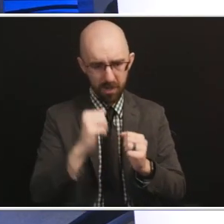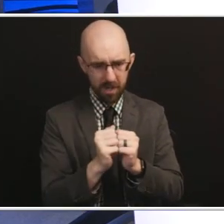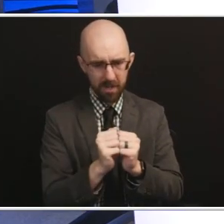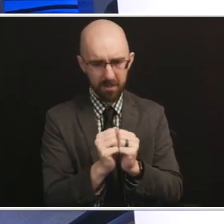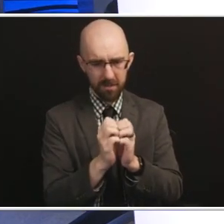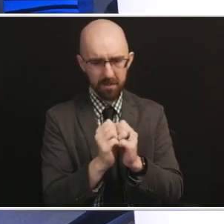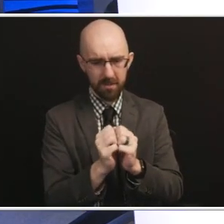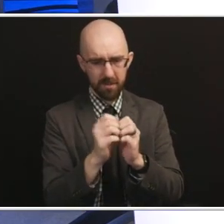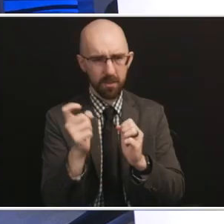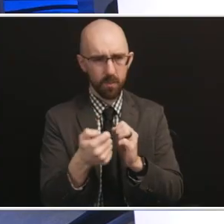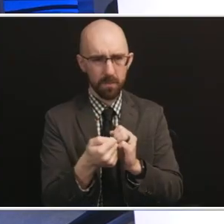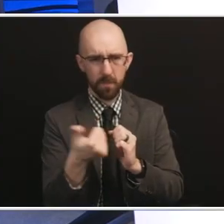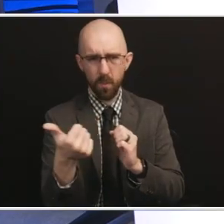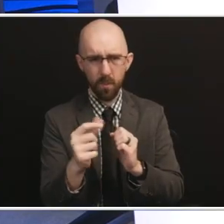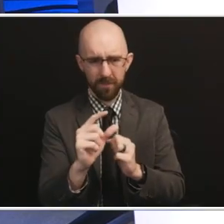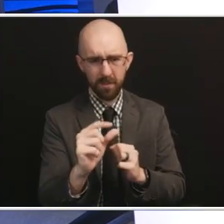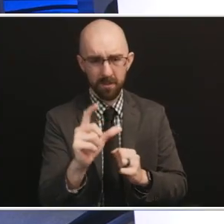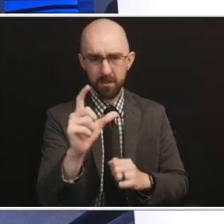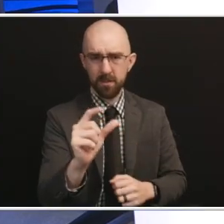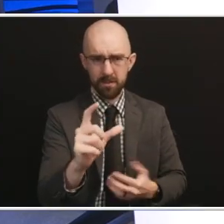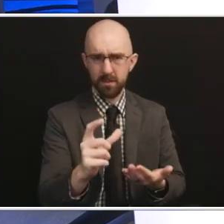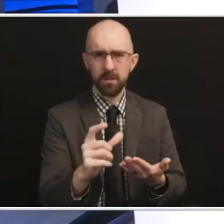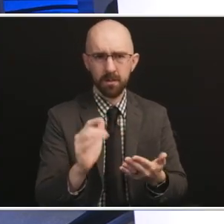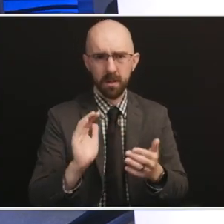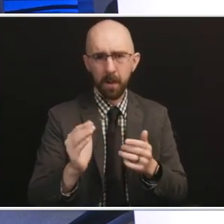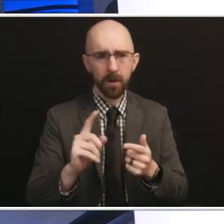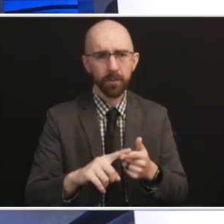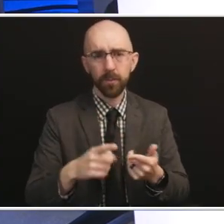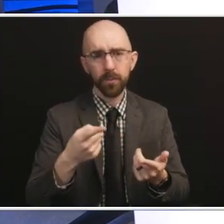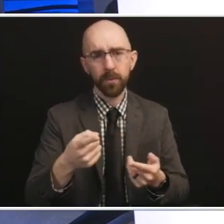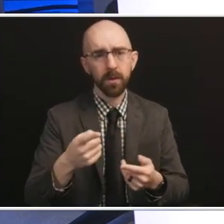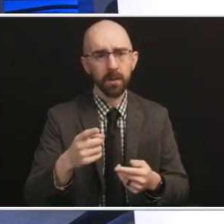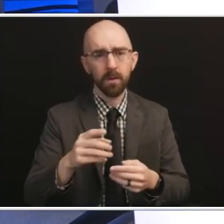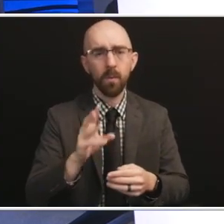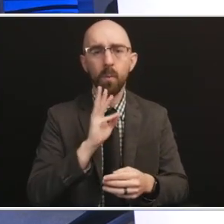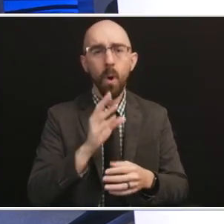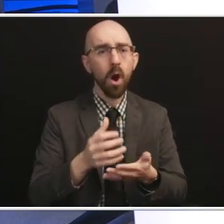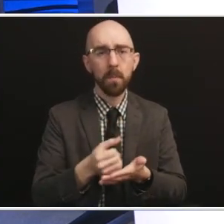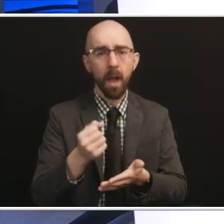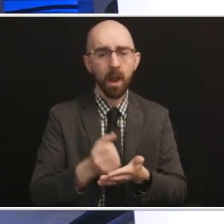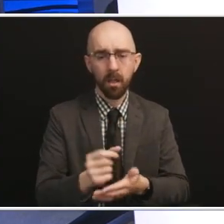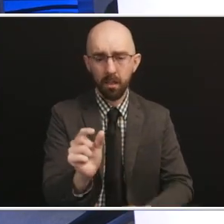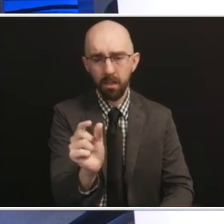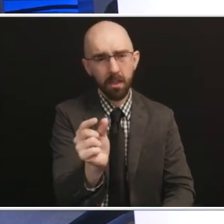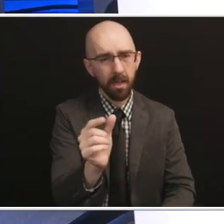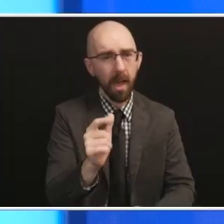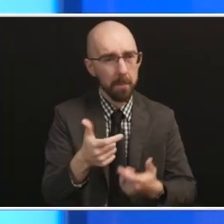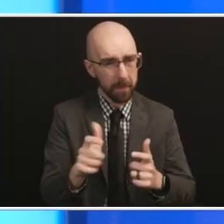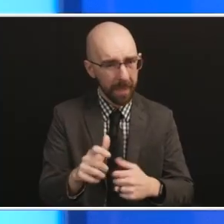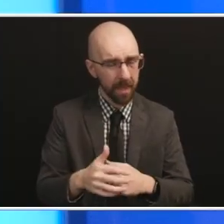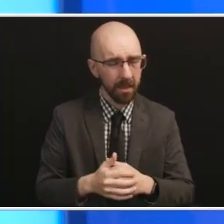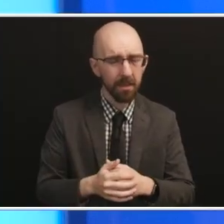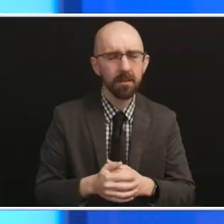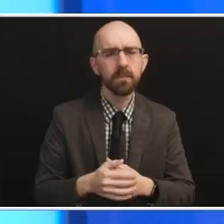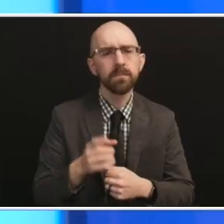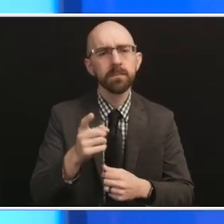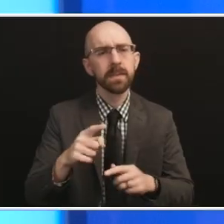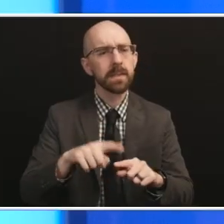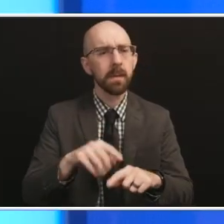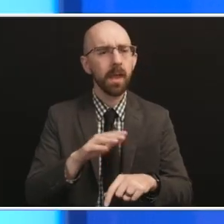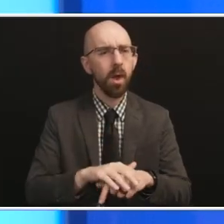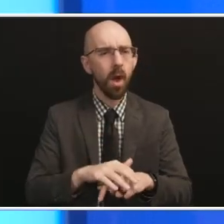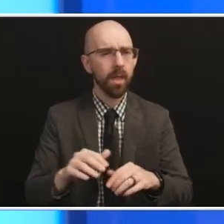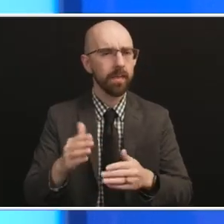Like compared to the cap on a water bottle, how big is it? Well, it depends on the side of the brain